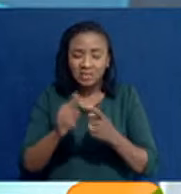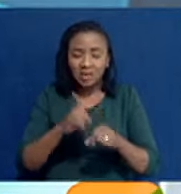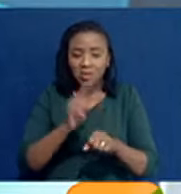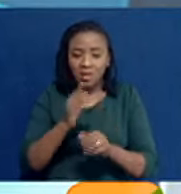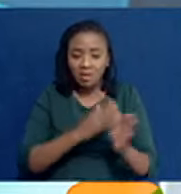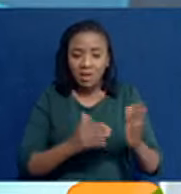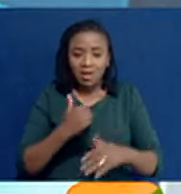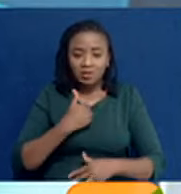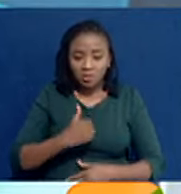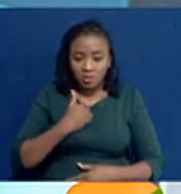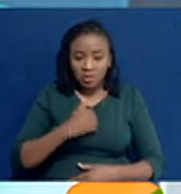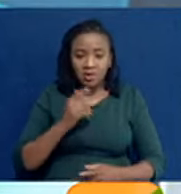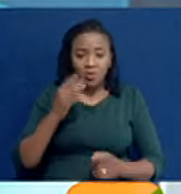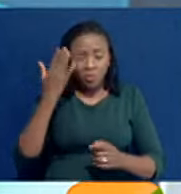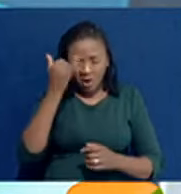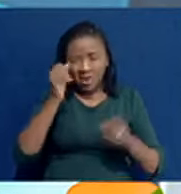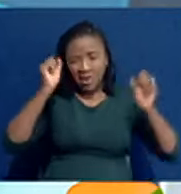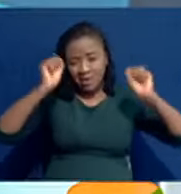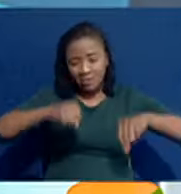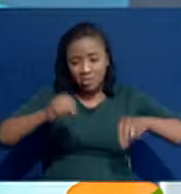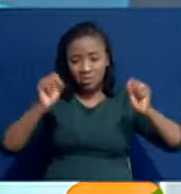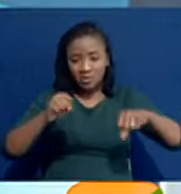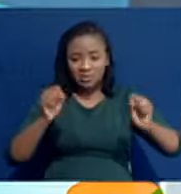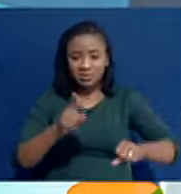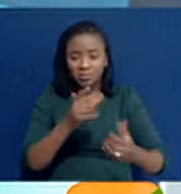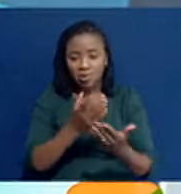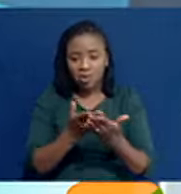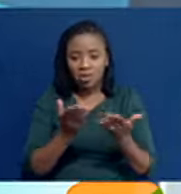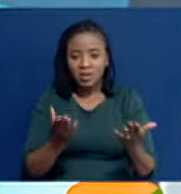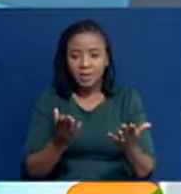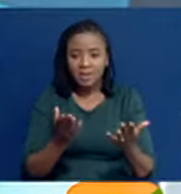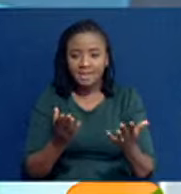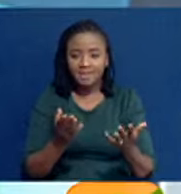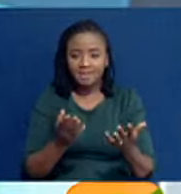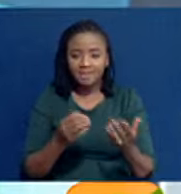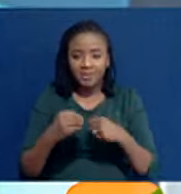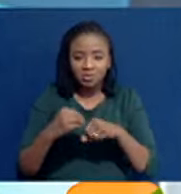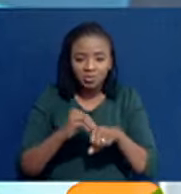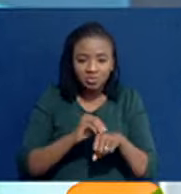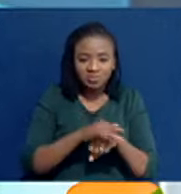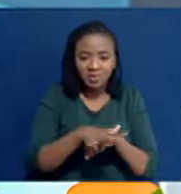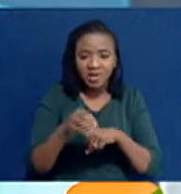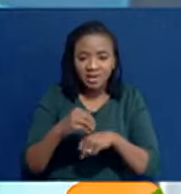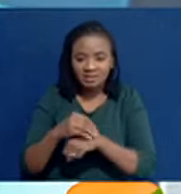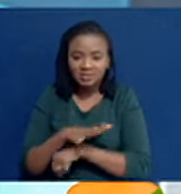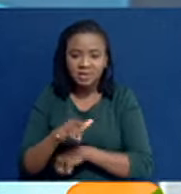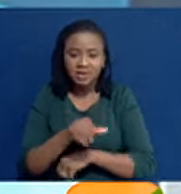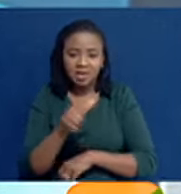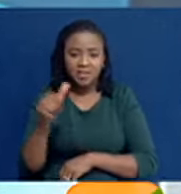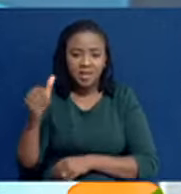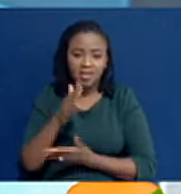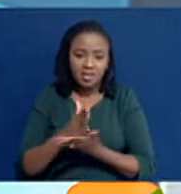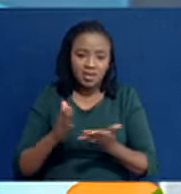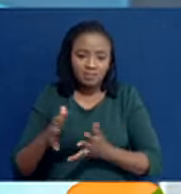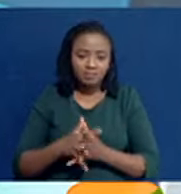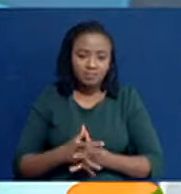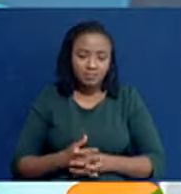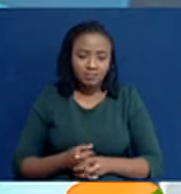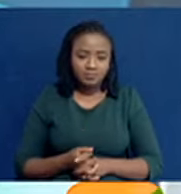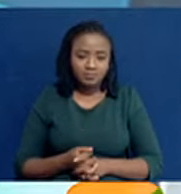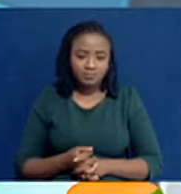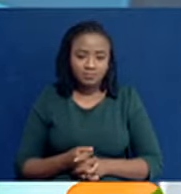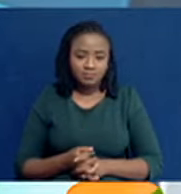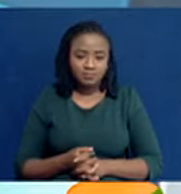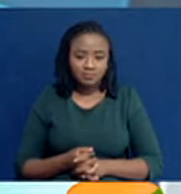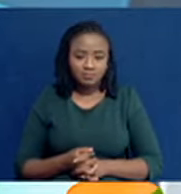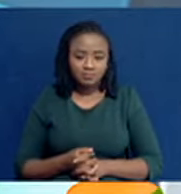there's a possibility of this now blood going to other parts of the body and take some